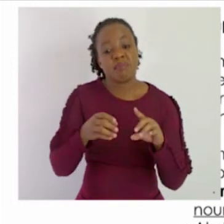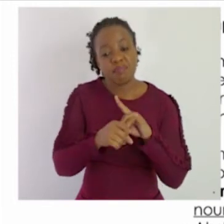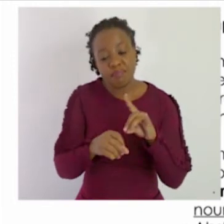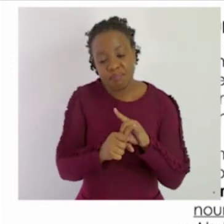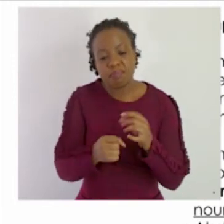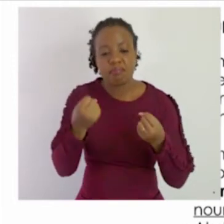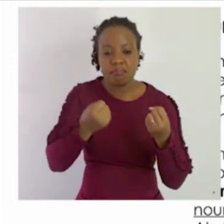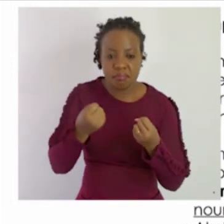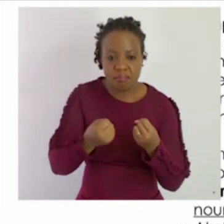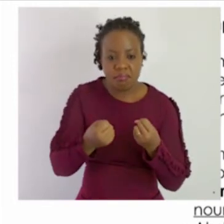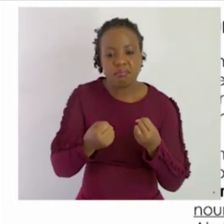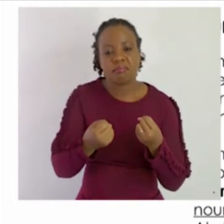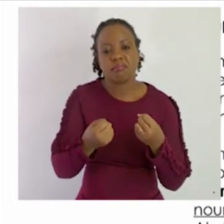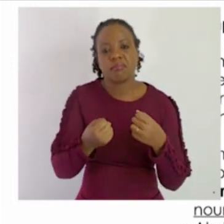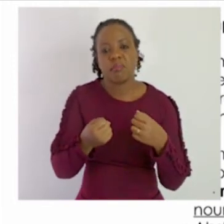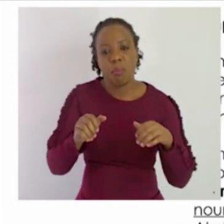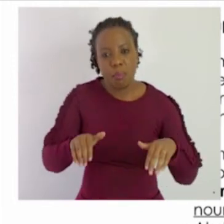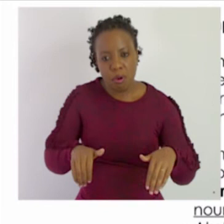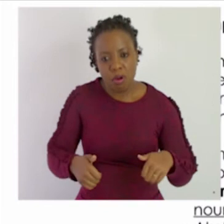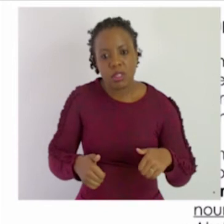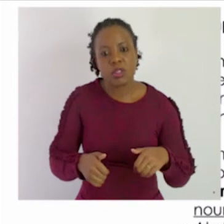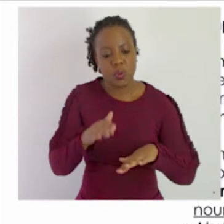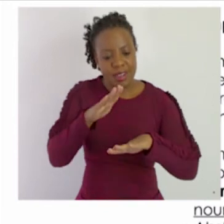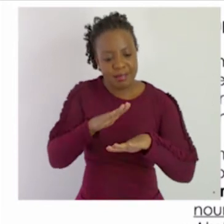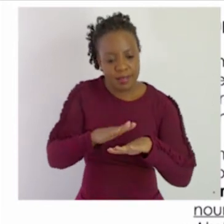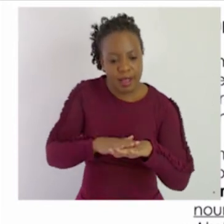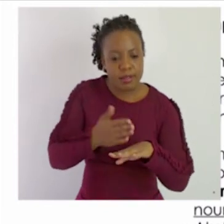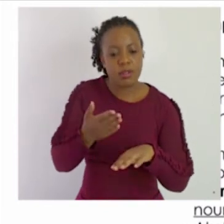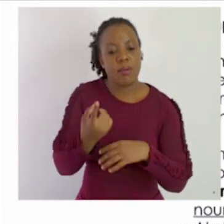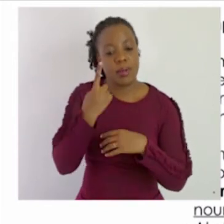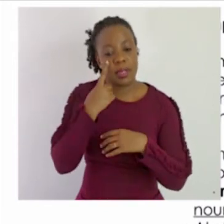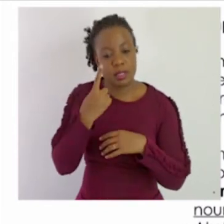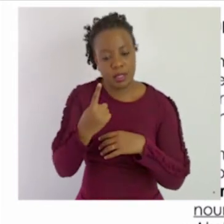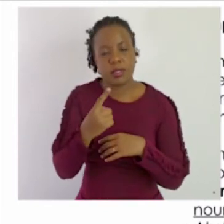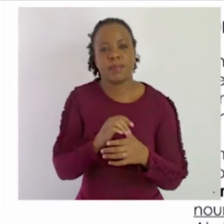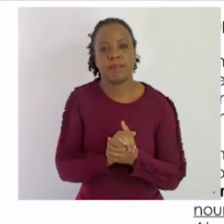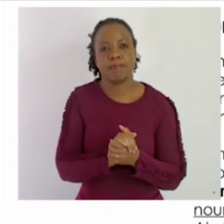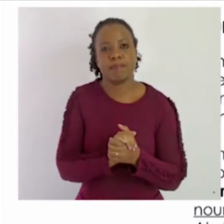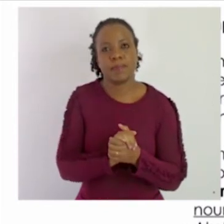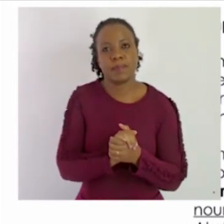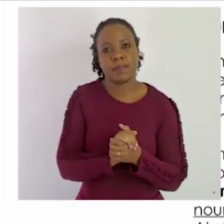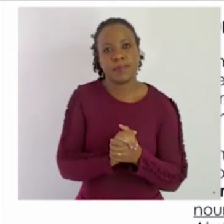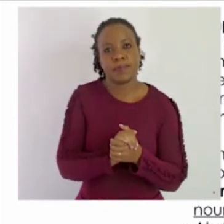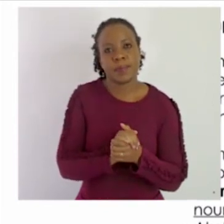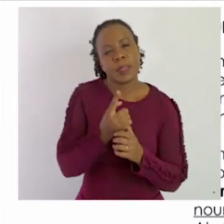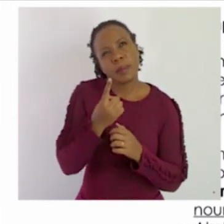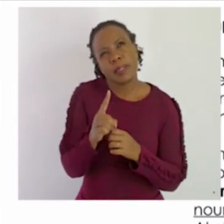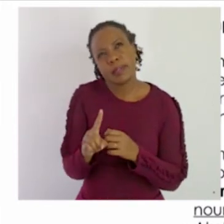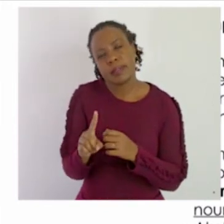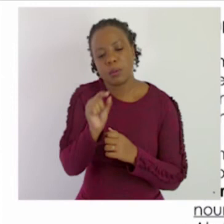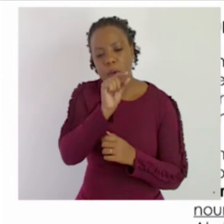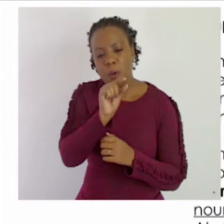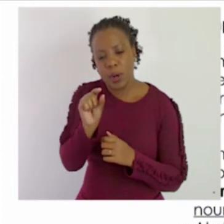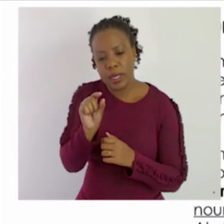we talked about the common nouns. On the other hand, words like delight, anger,